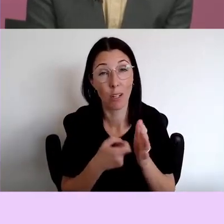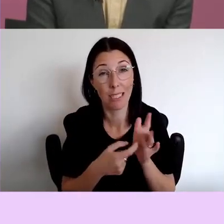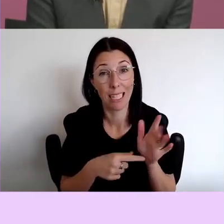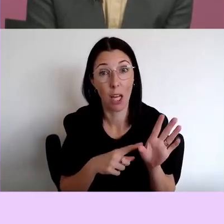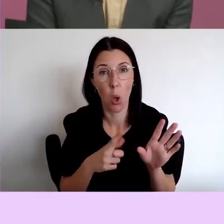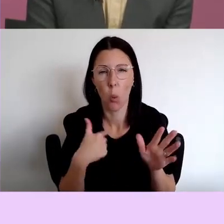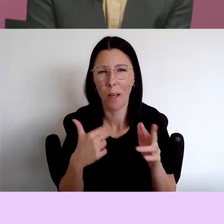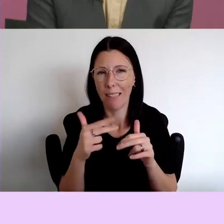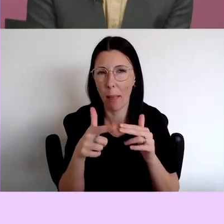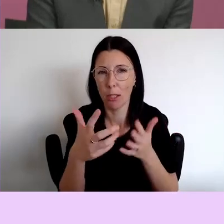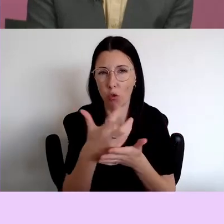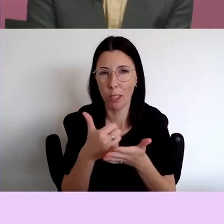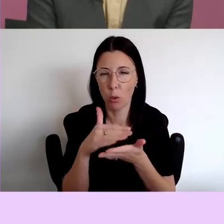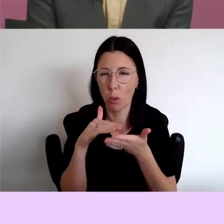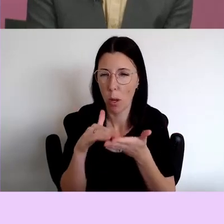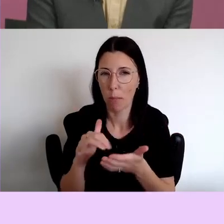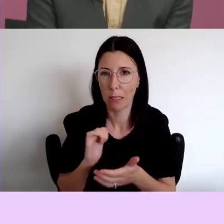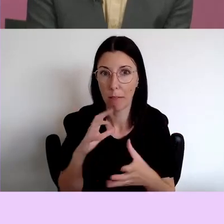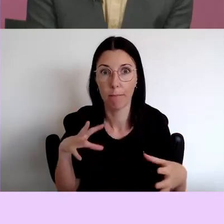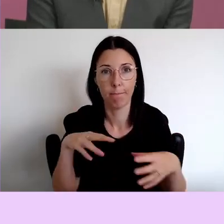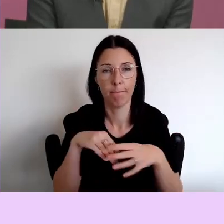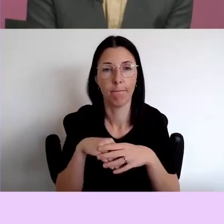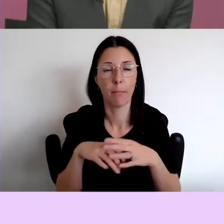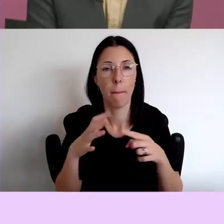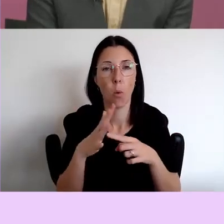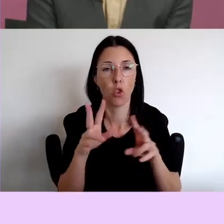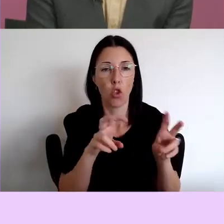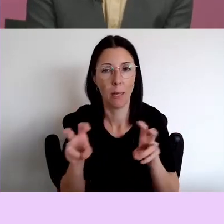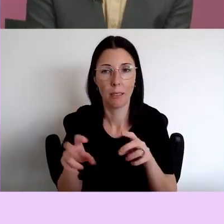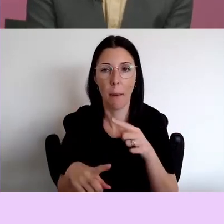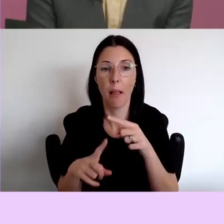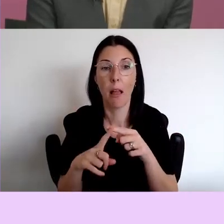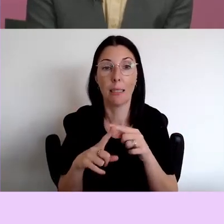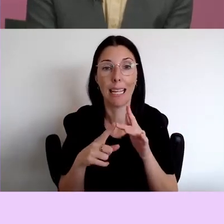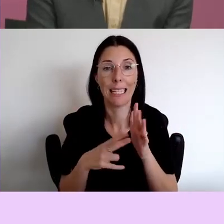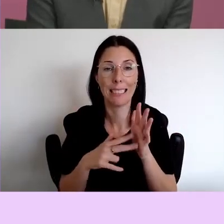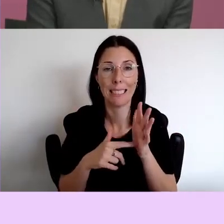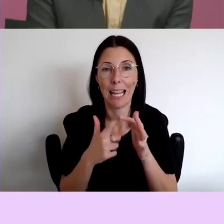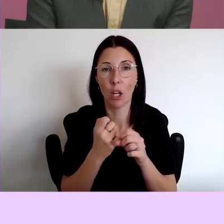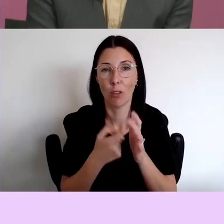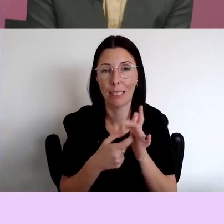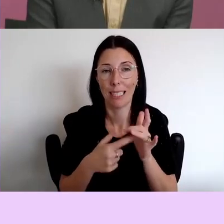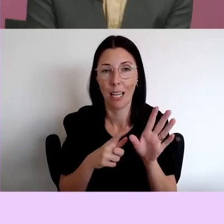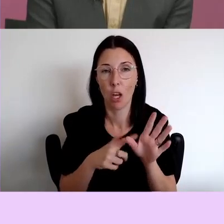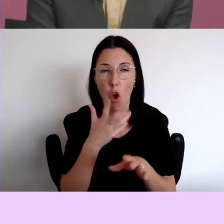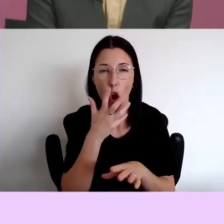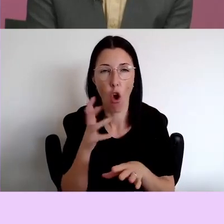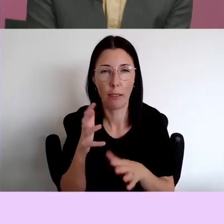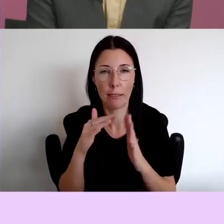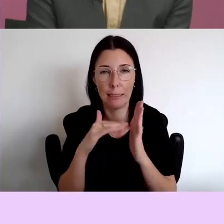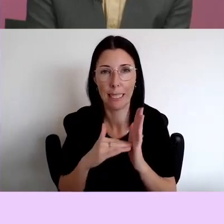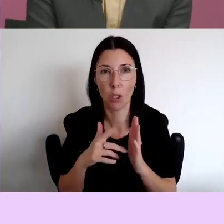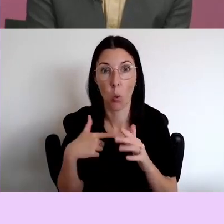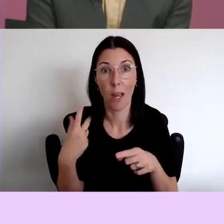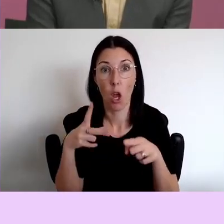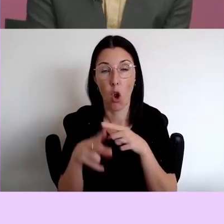spark staff engagement with key integrity topics, and Integrity Hot Seat, which we launched at an executive leadership forum on integrity